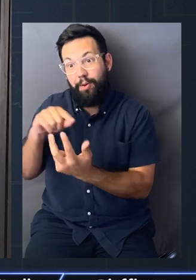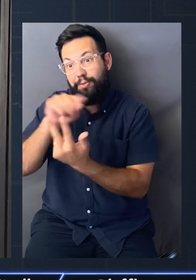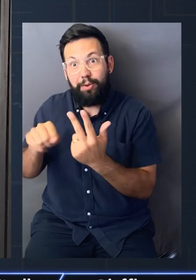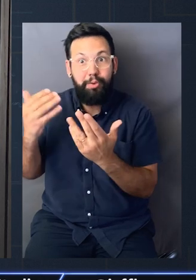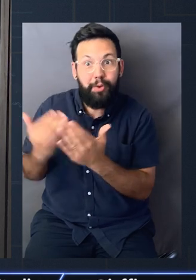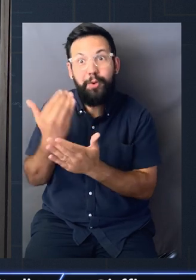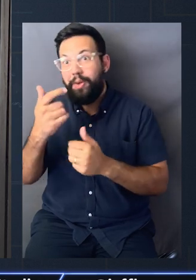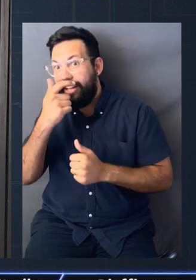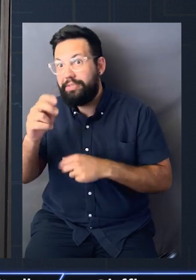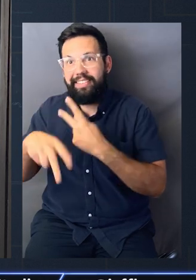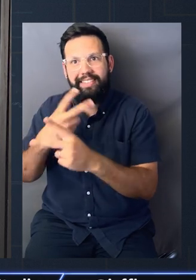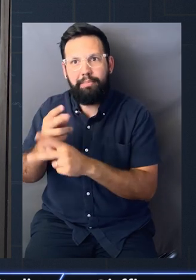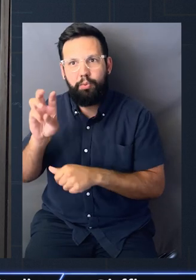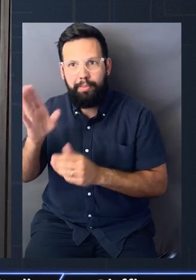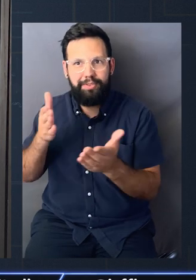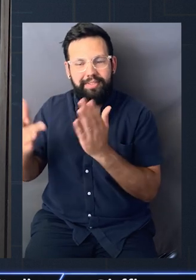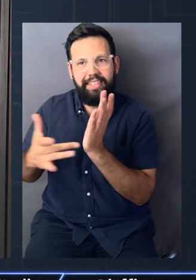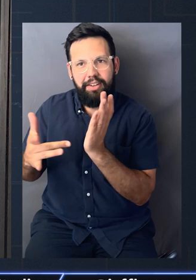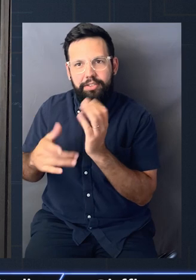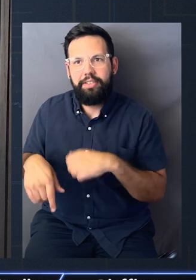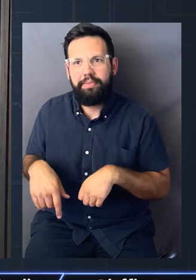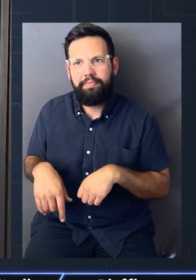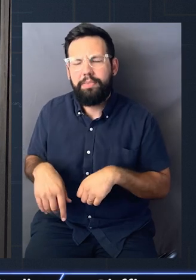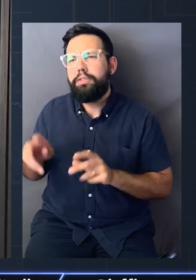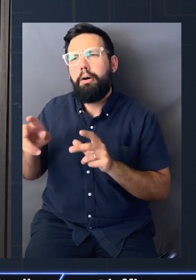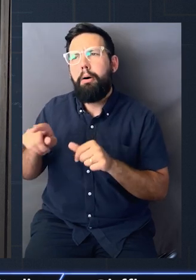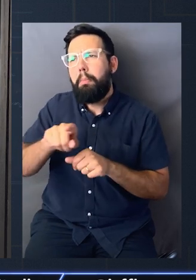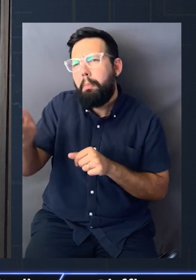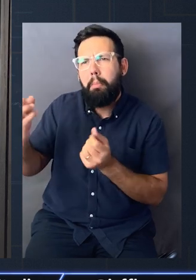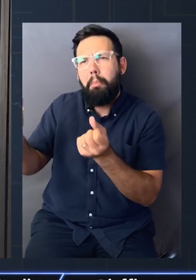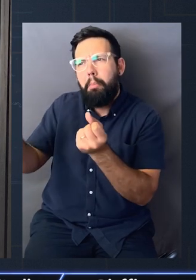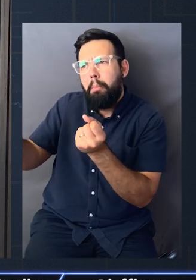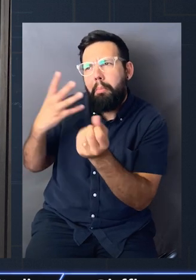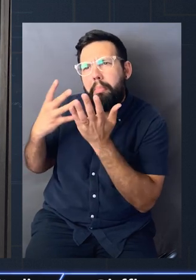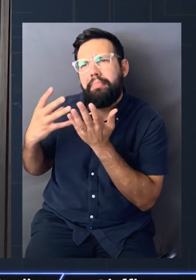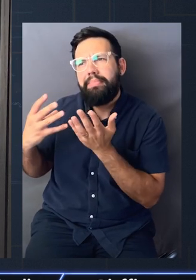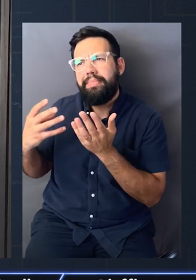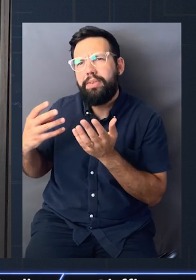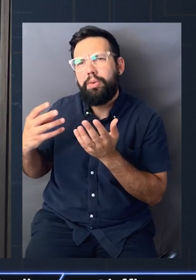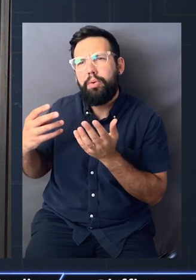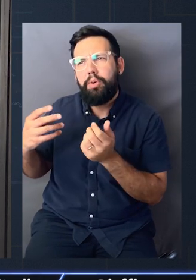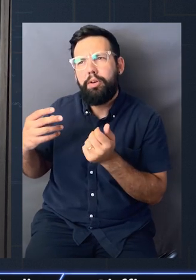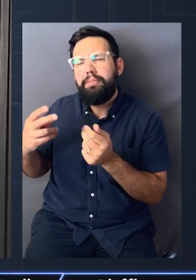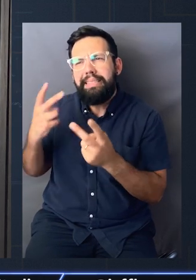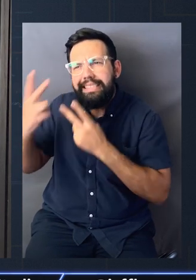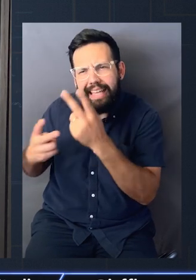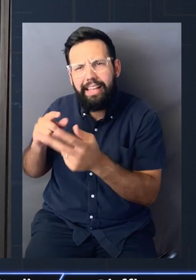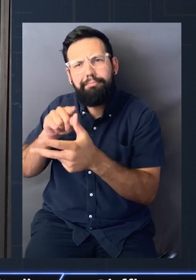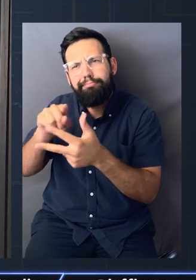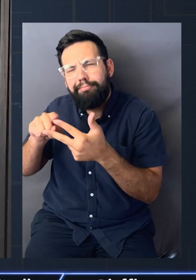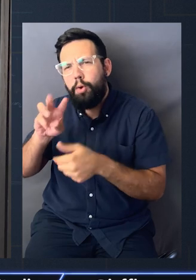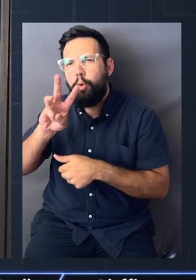interesting. The team said, hey, Jeff, we see this stuff's kind of new and interesting. Why don't you